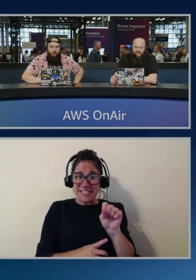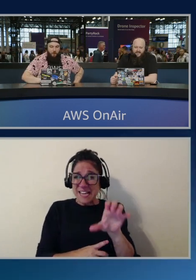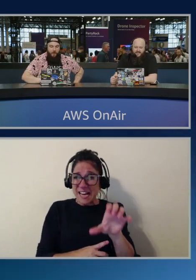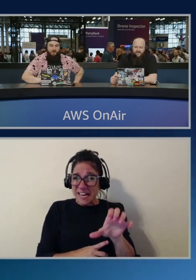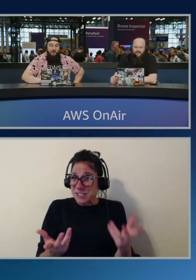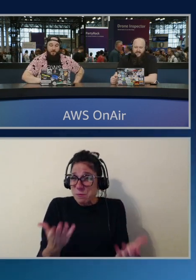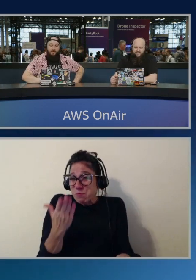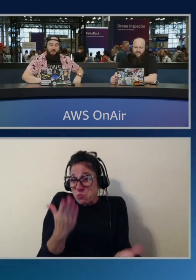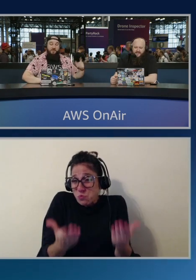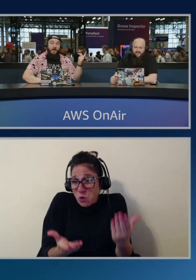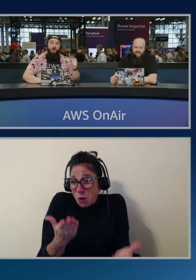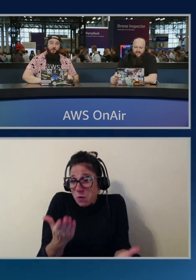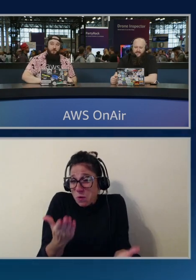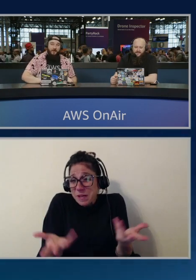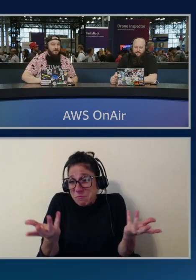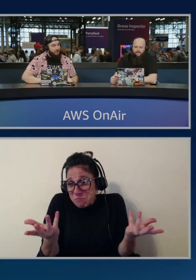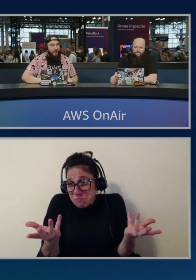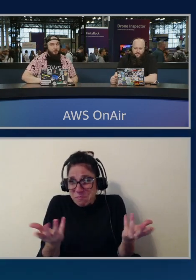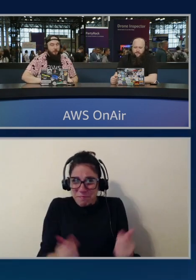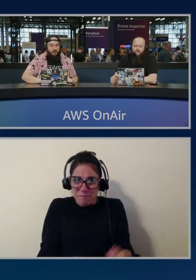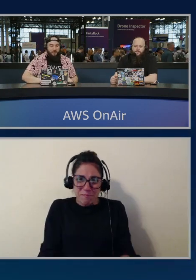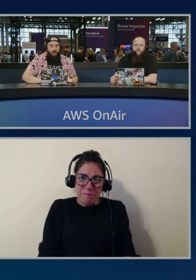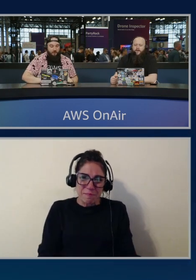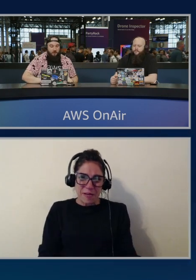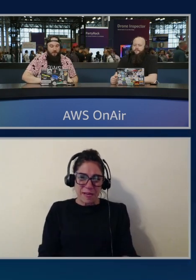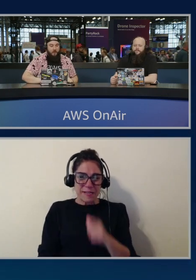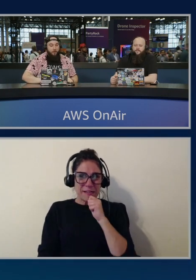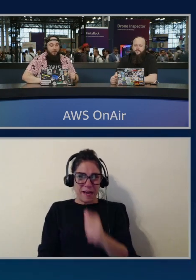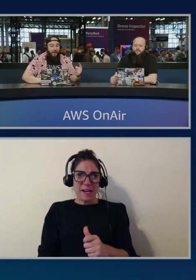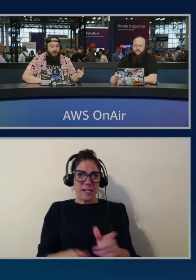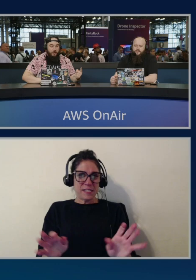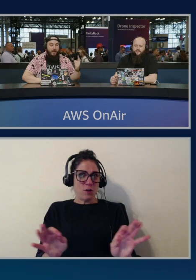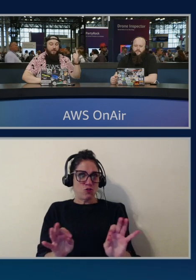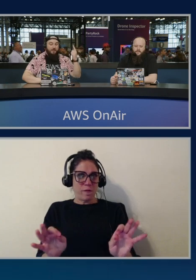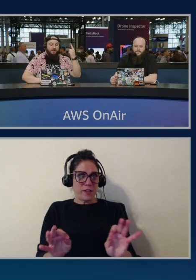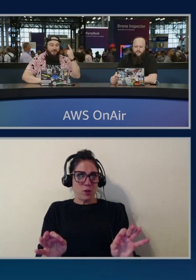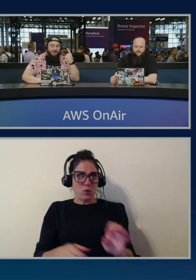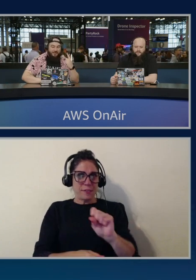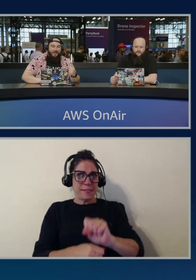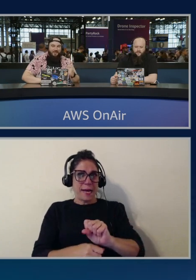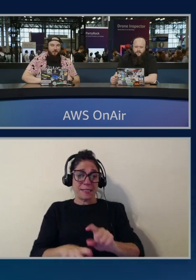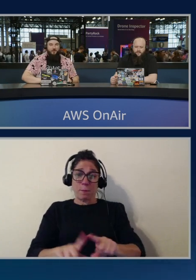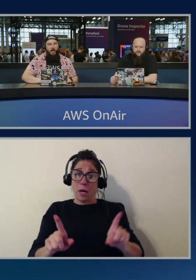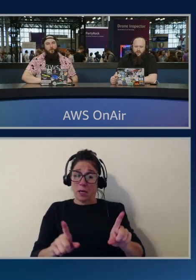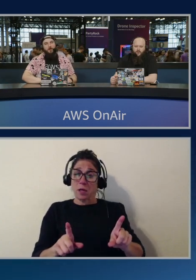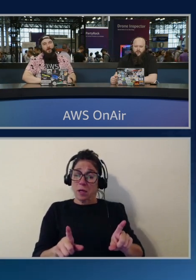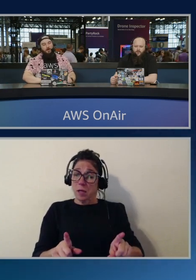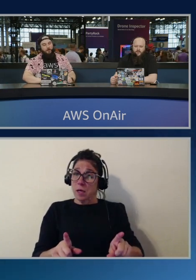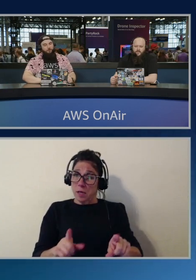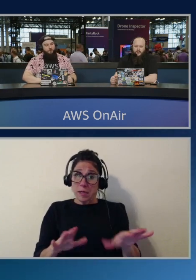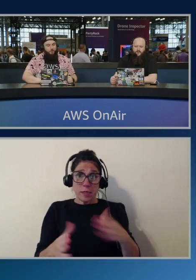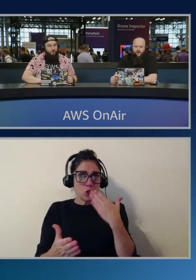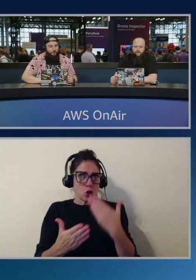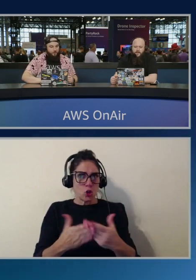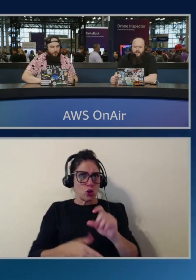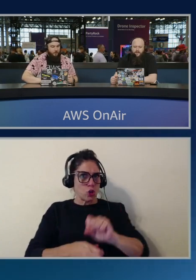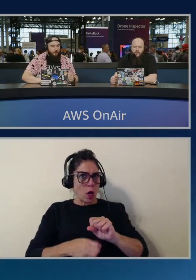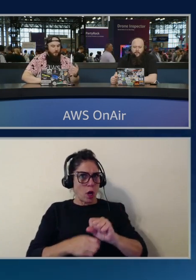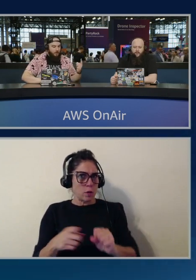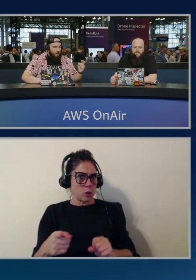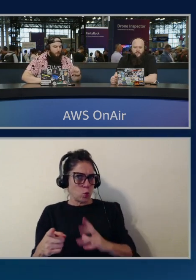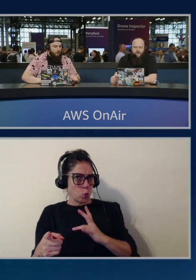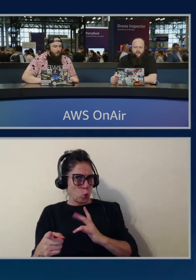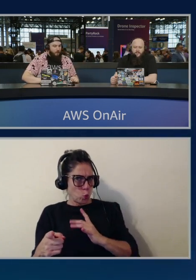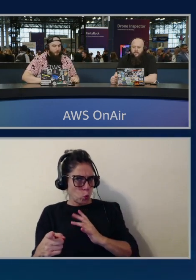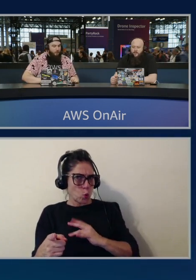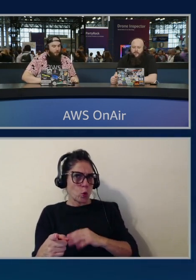Let's see. It says it's not a trivial task. Absolutely, it's not a trivial task. But actually, does a good job. Ooh, it's got a scraper, it's got a web